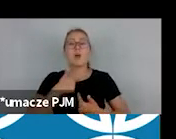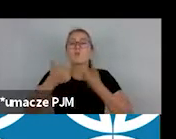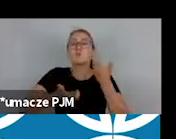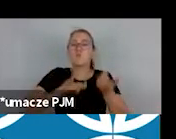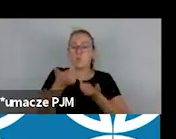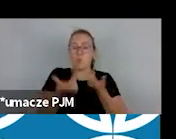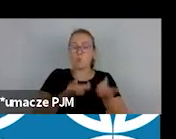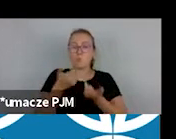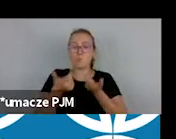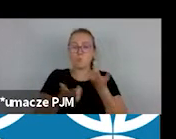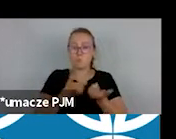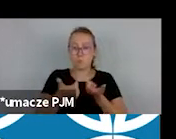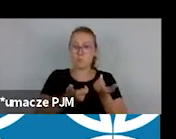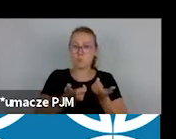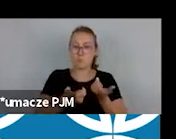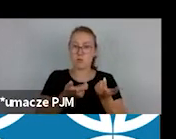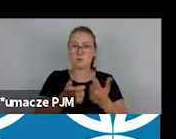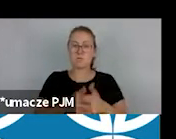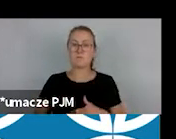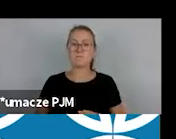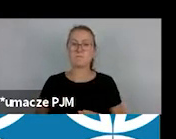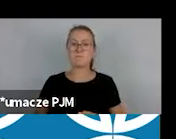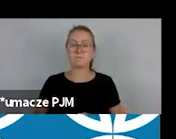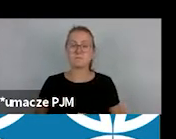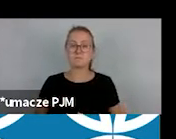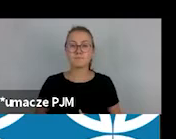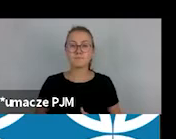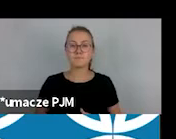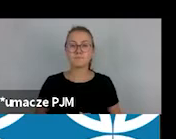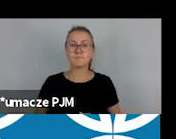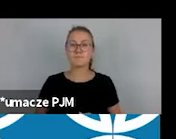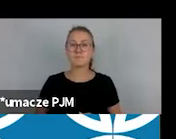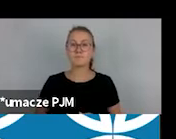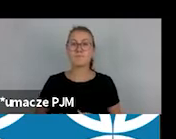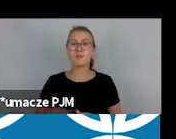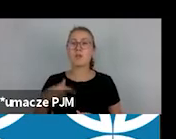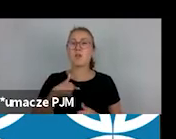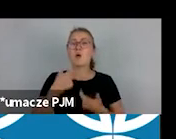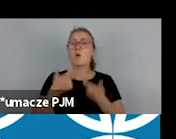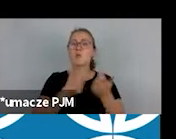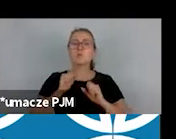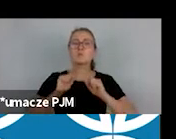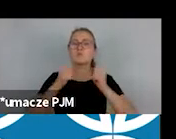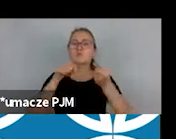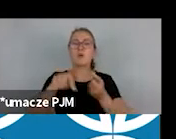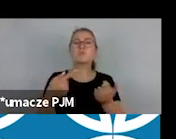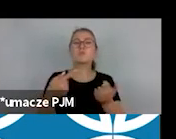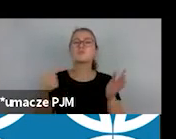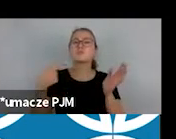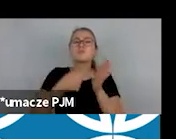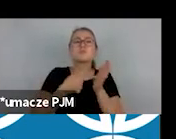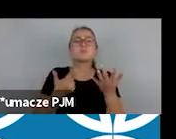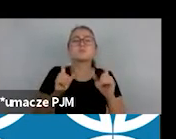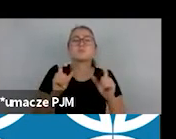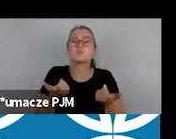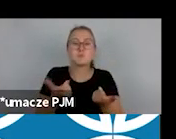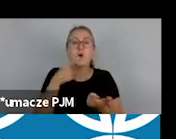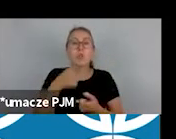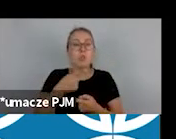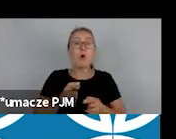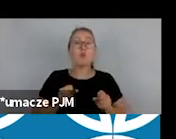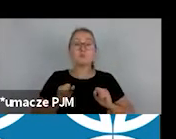masculinities, and mobilizing men for feminist peace. And we use research, we use alliance building